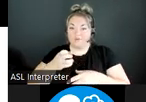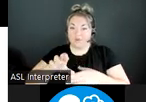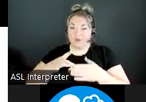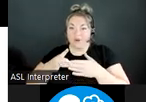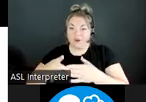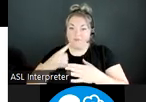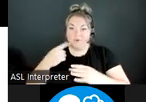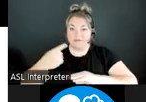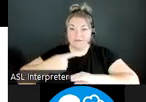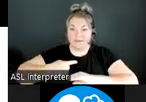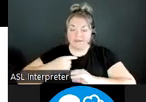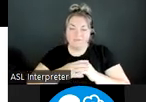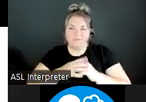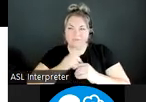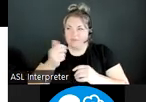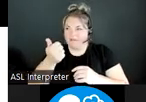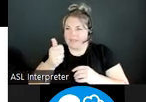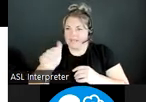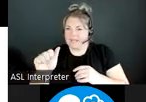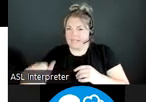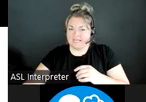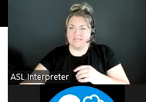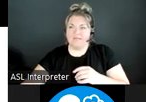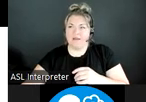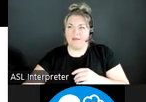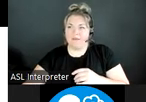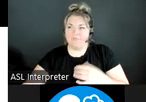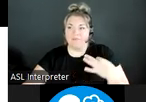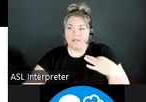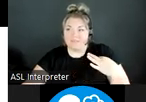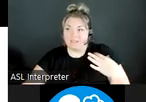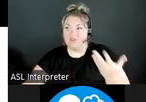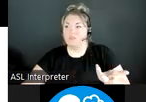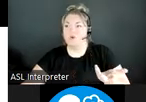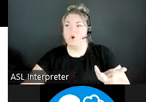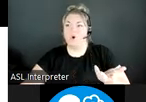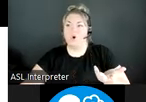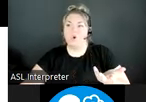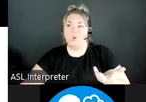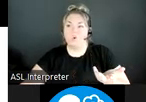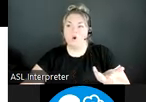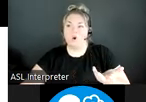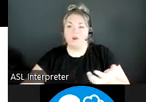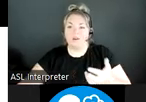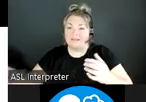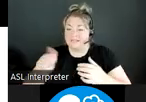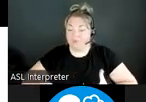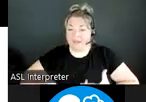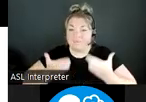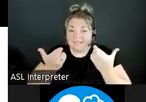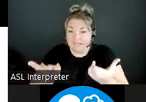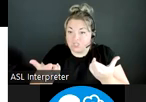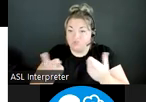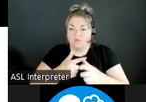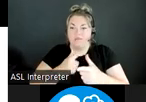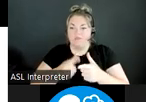Are there any volunteers or recommendations? And then